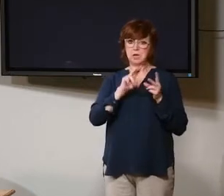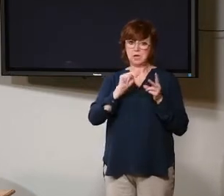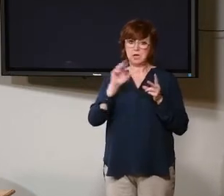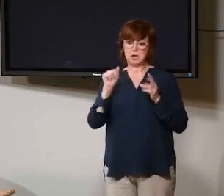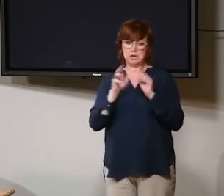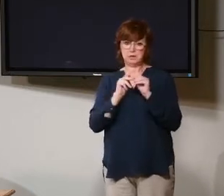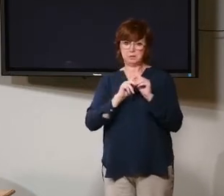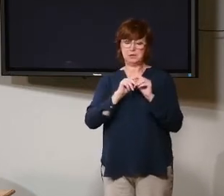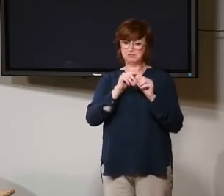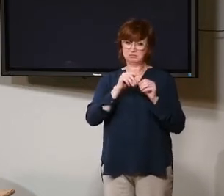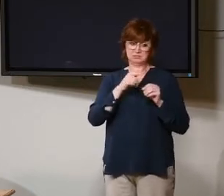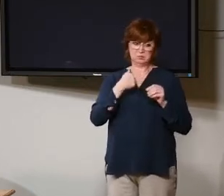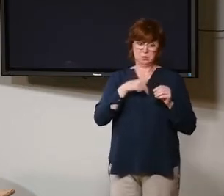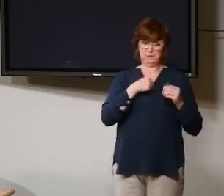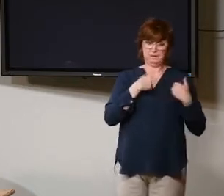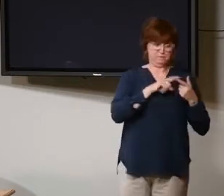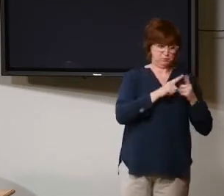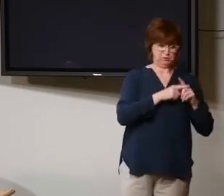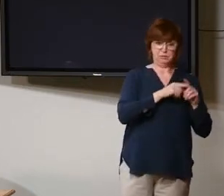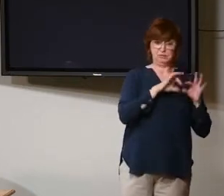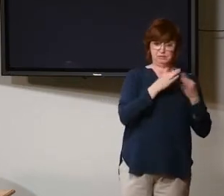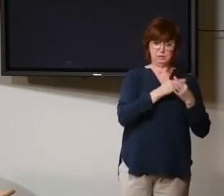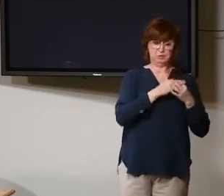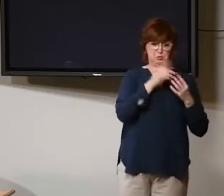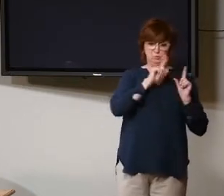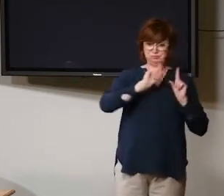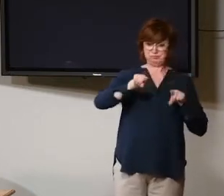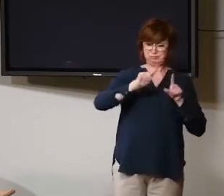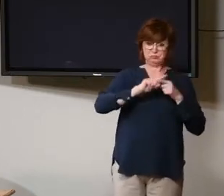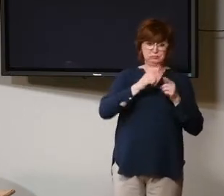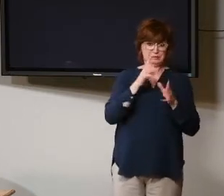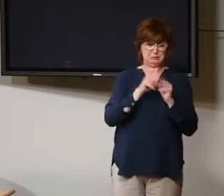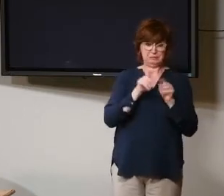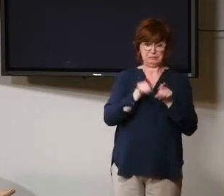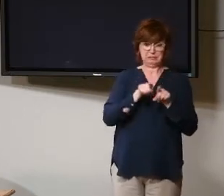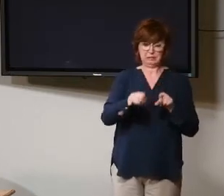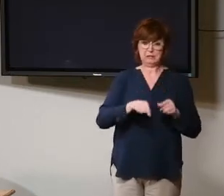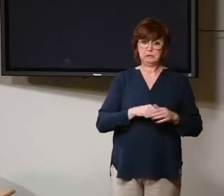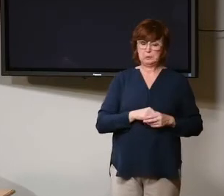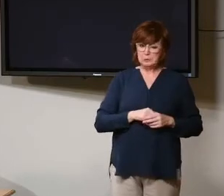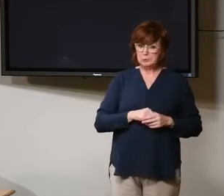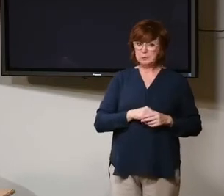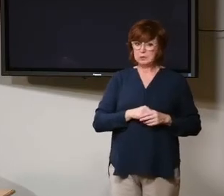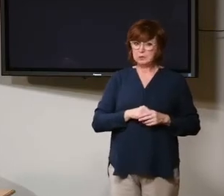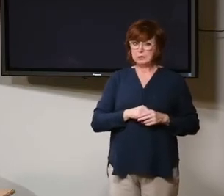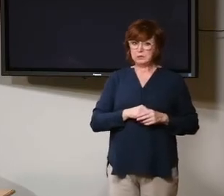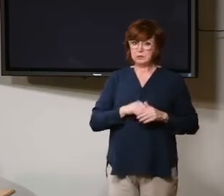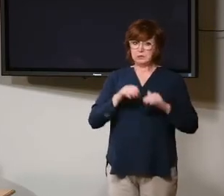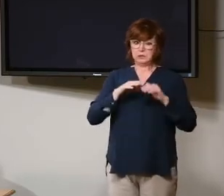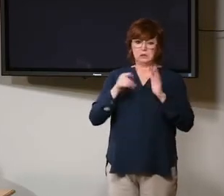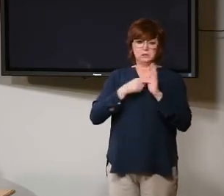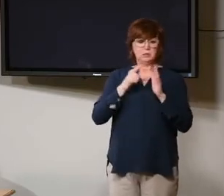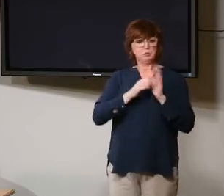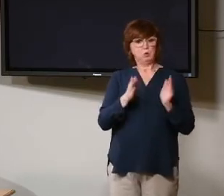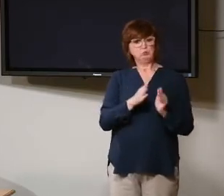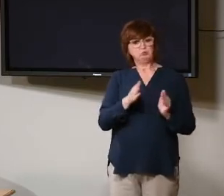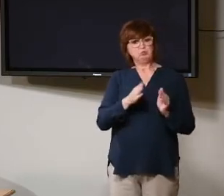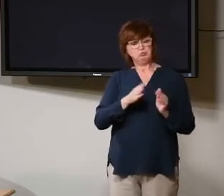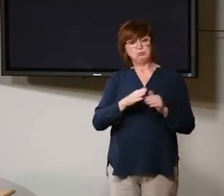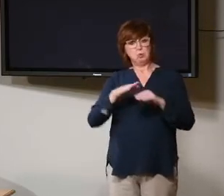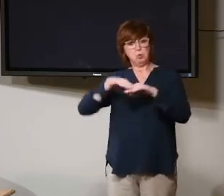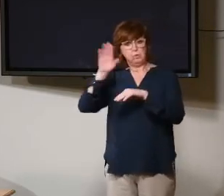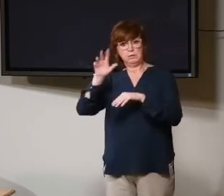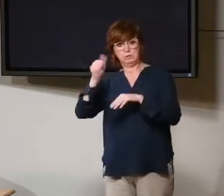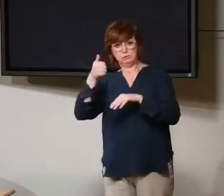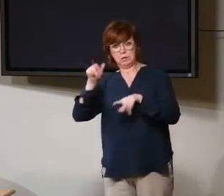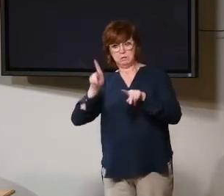meetings just like that. Those are precisely the things that may not actually be over 10 from time to time. If they are,